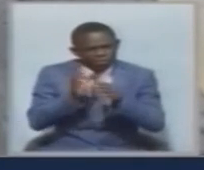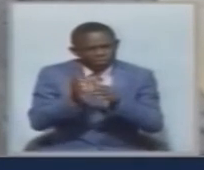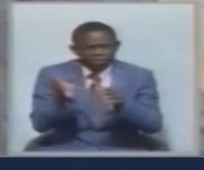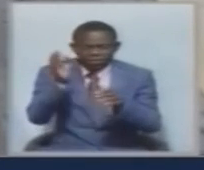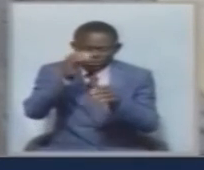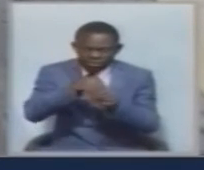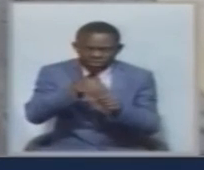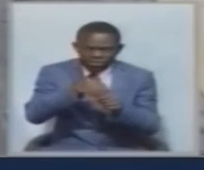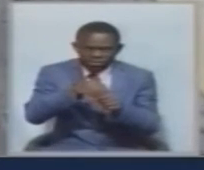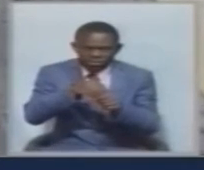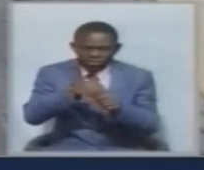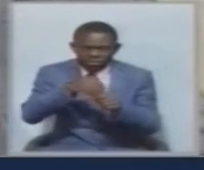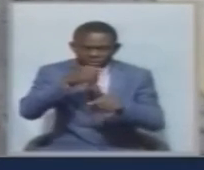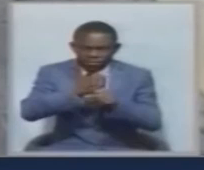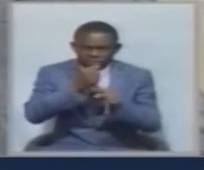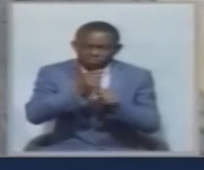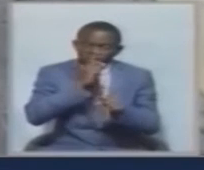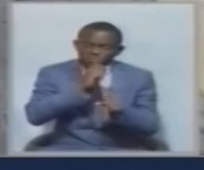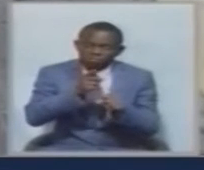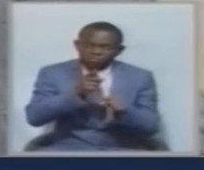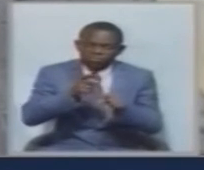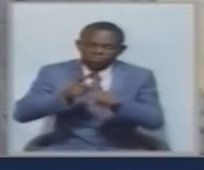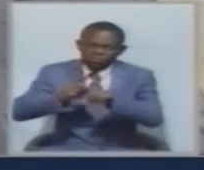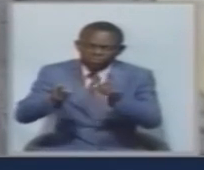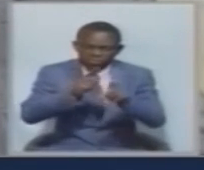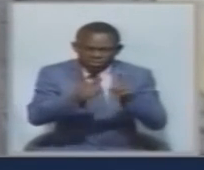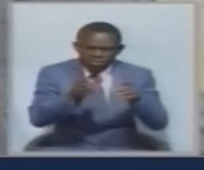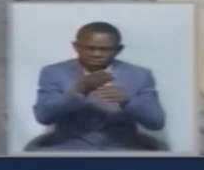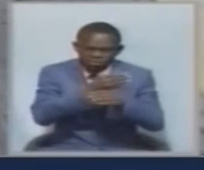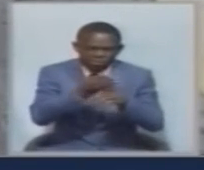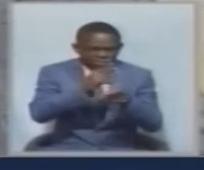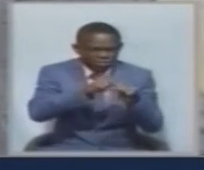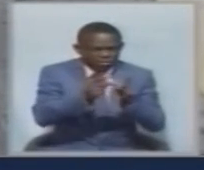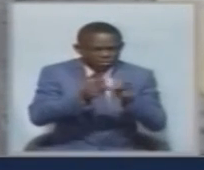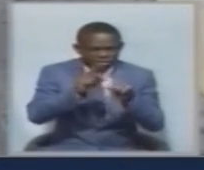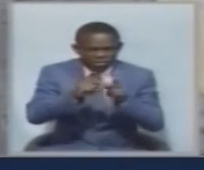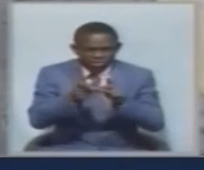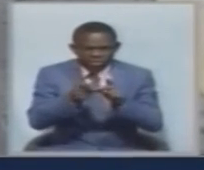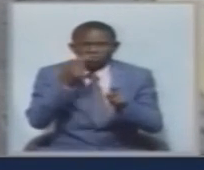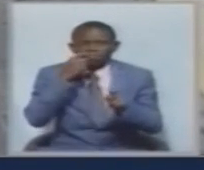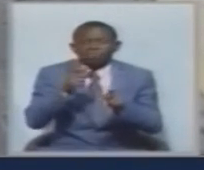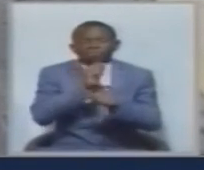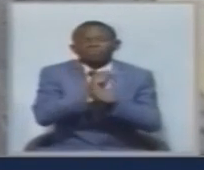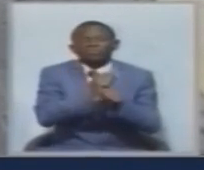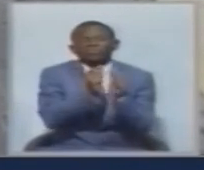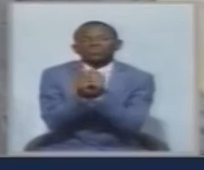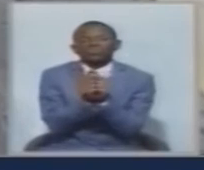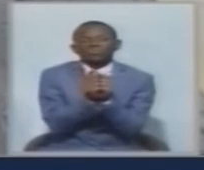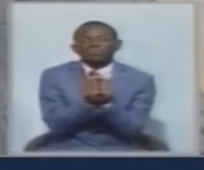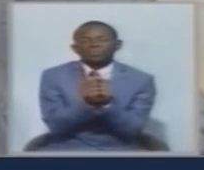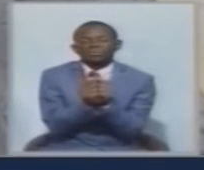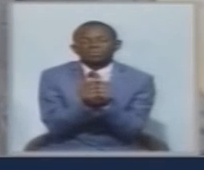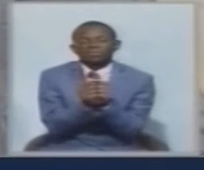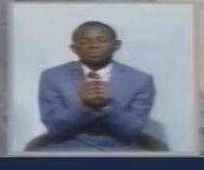they engage the various business partners or prospective business partners that are going to be available